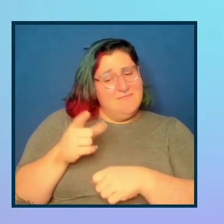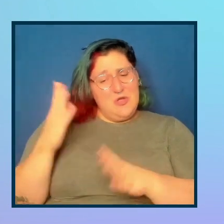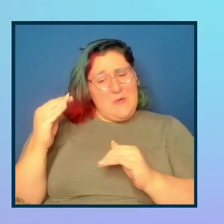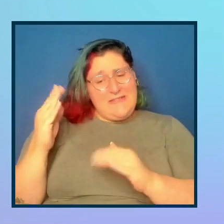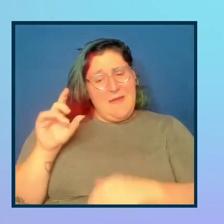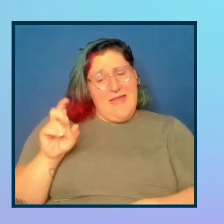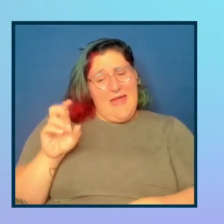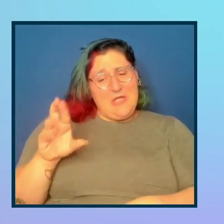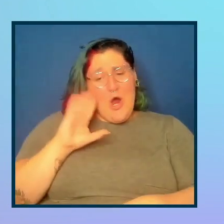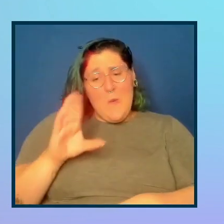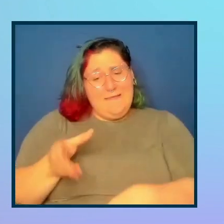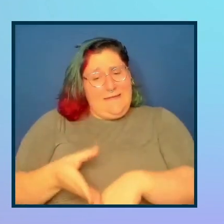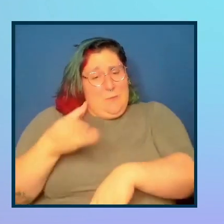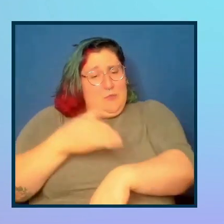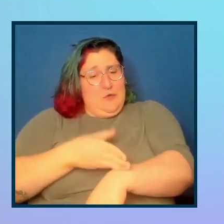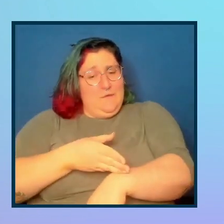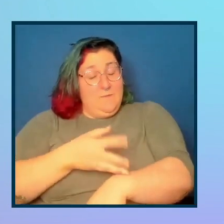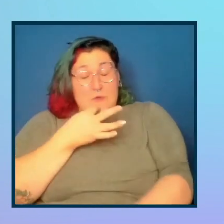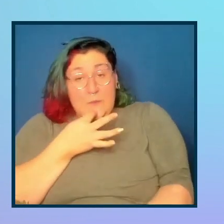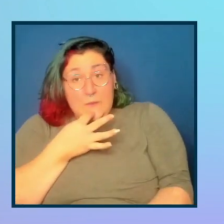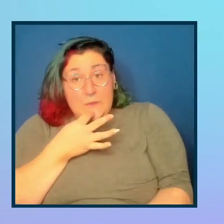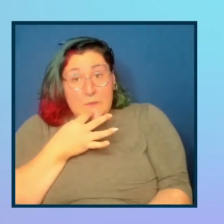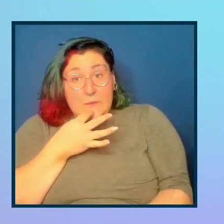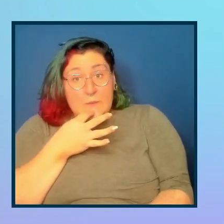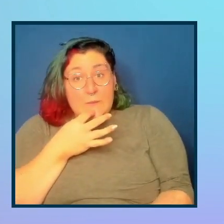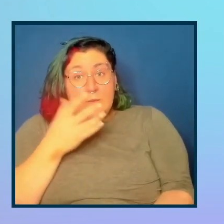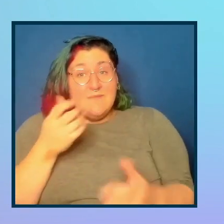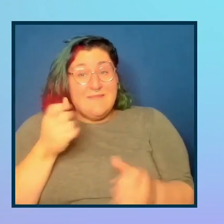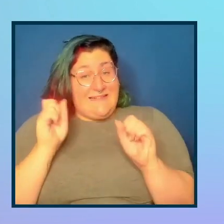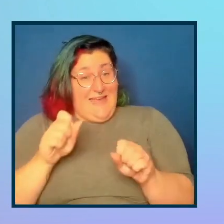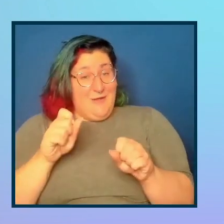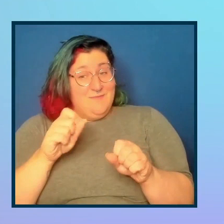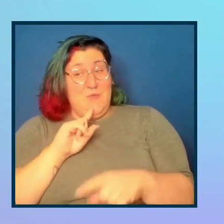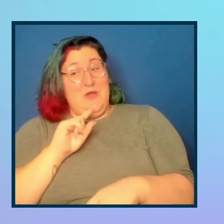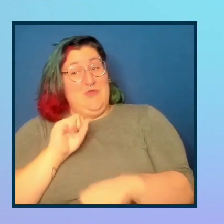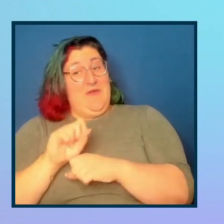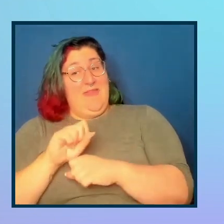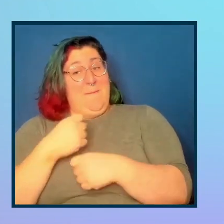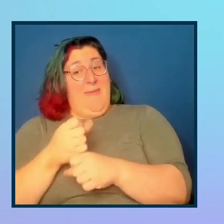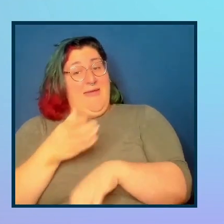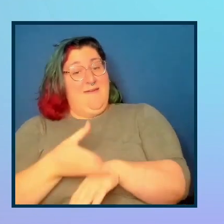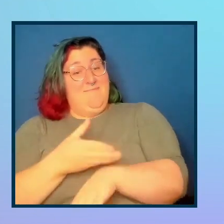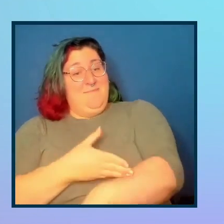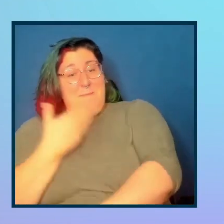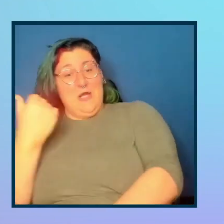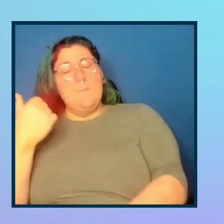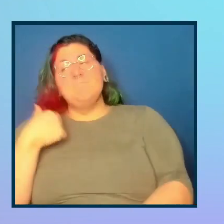Right? Can we change this? Can we make it better before? I have high